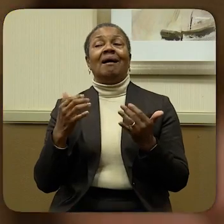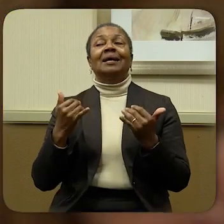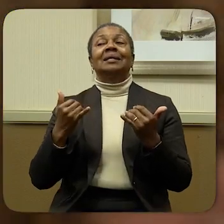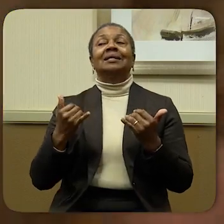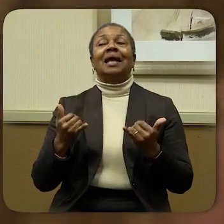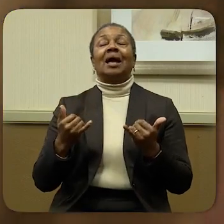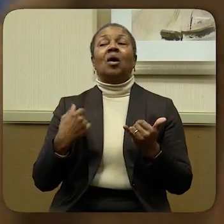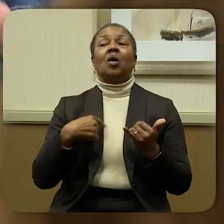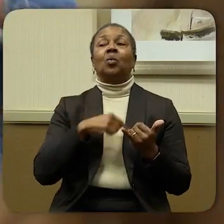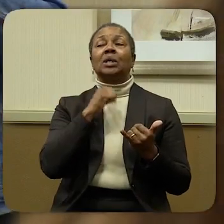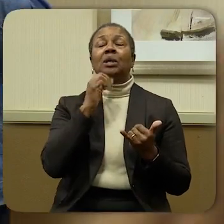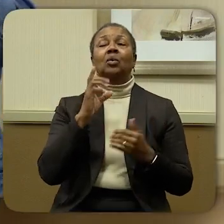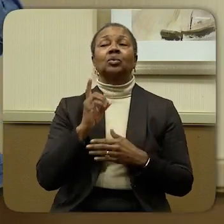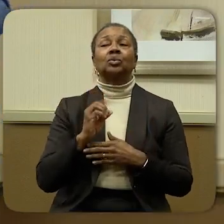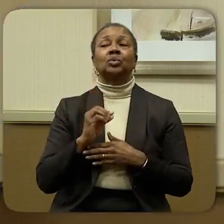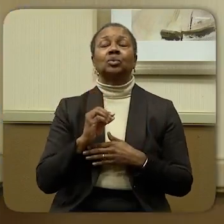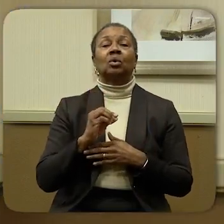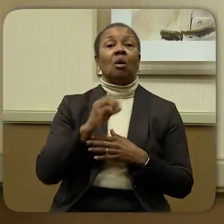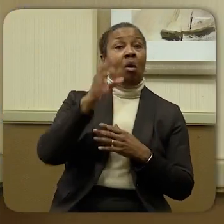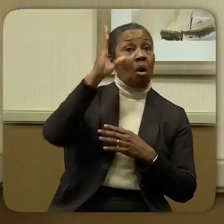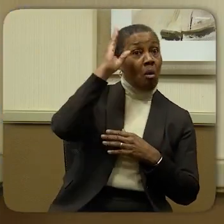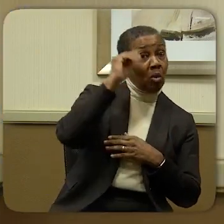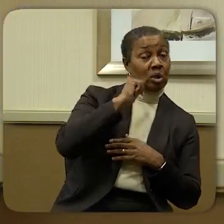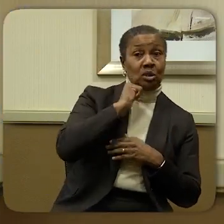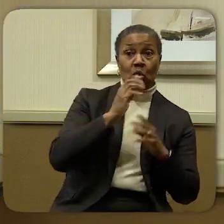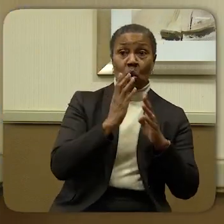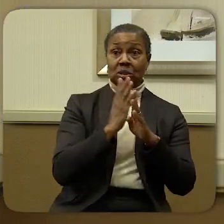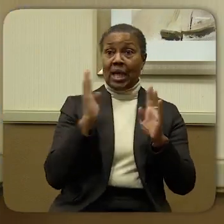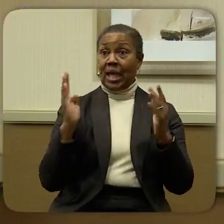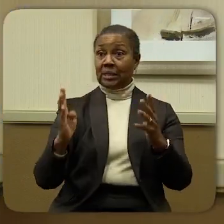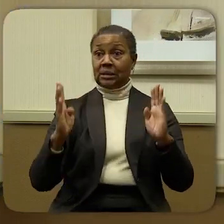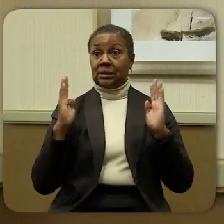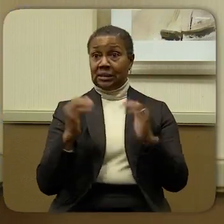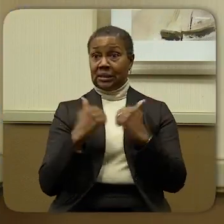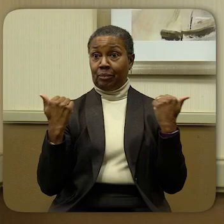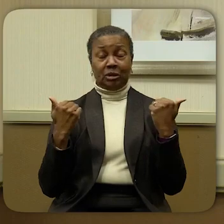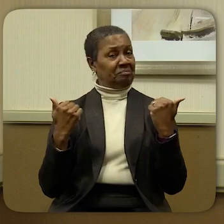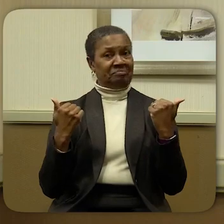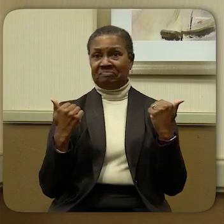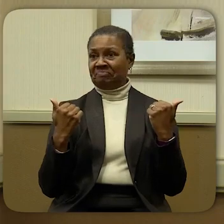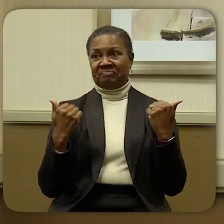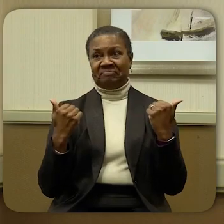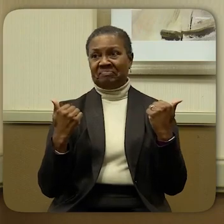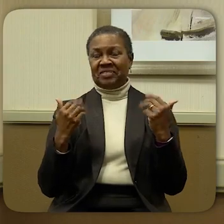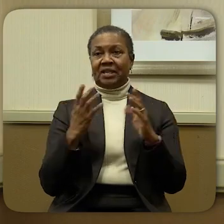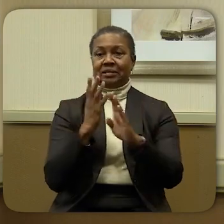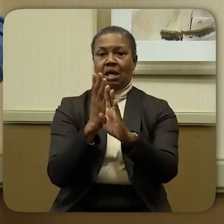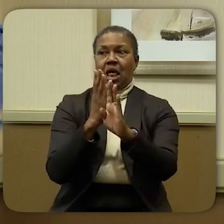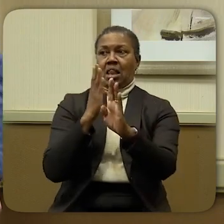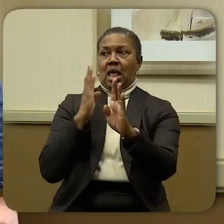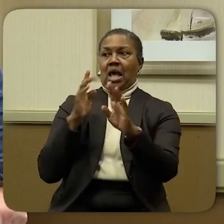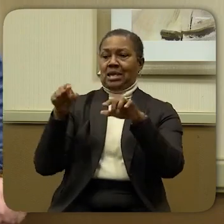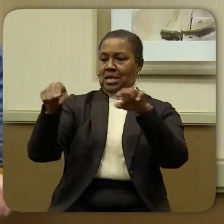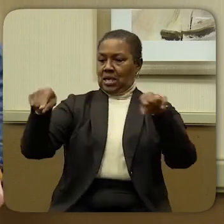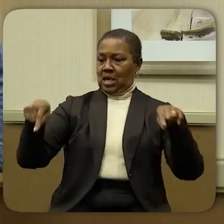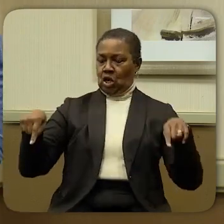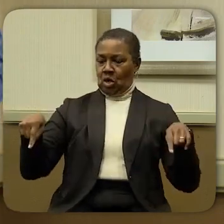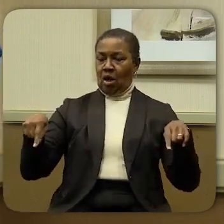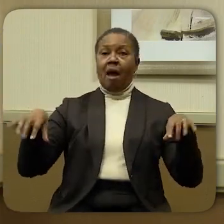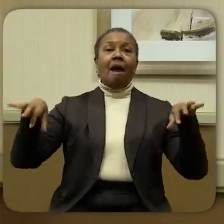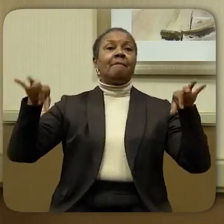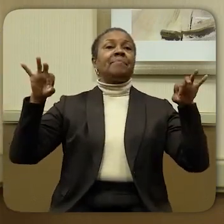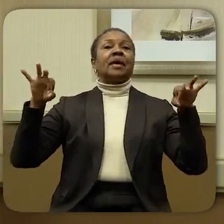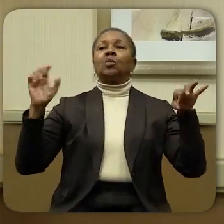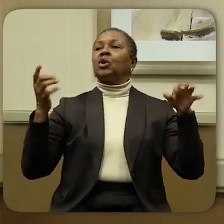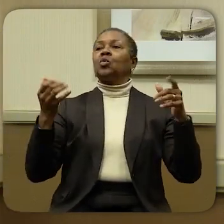now we don't do boys and girls lines anymore. We just have, there's a line here and a line here. Pick whichever